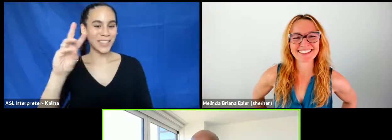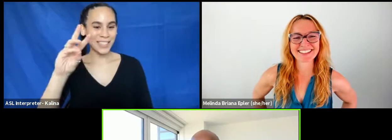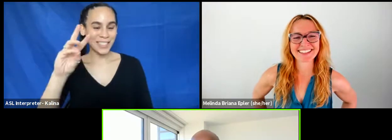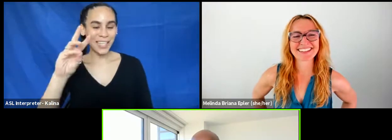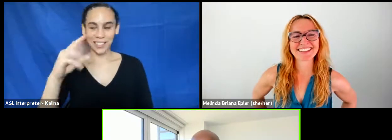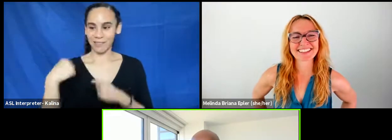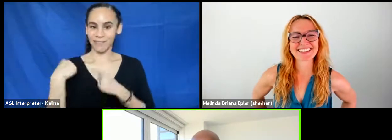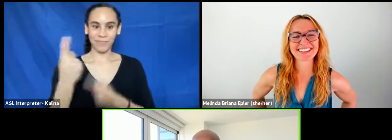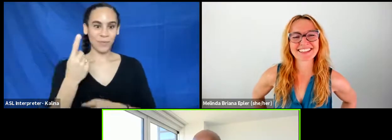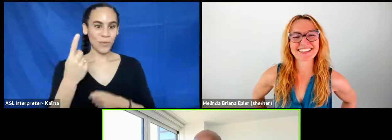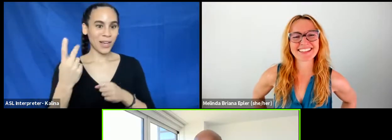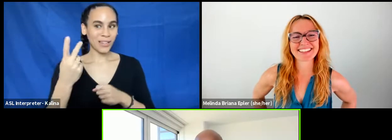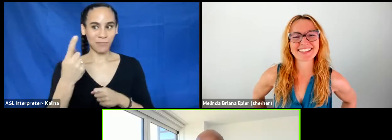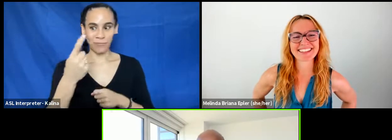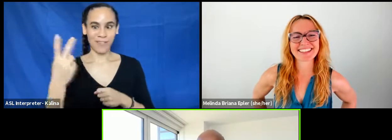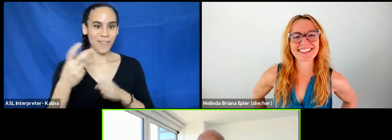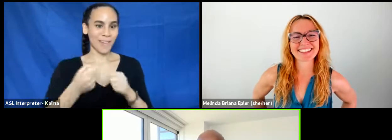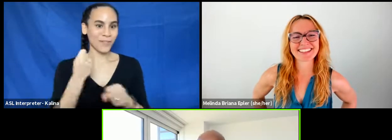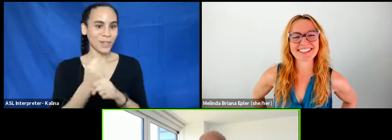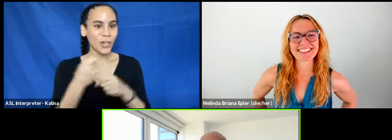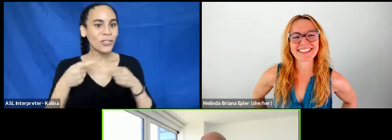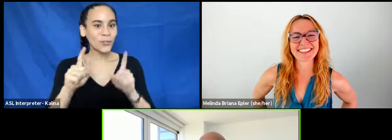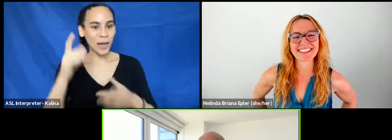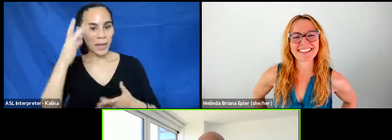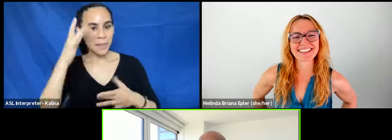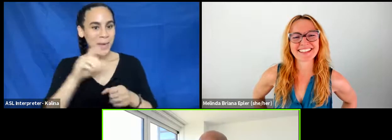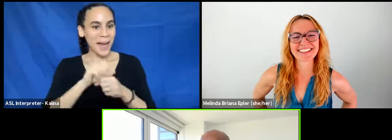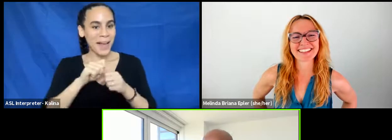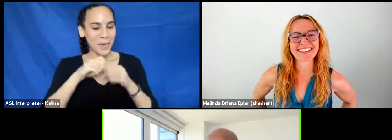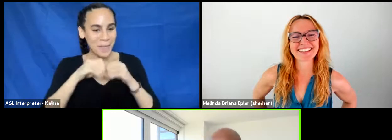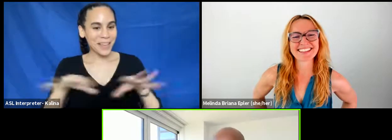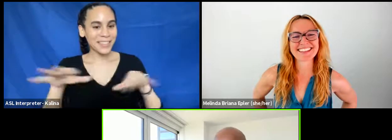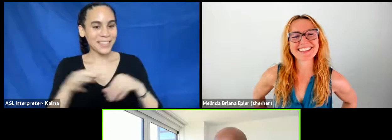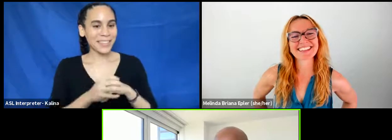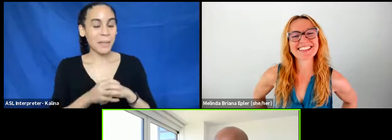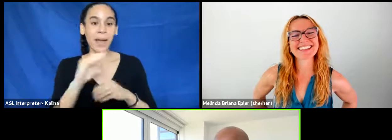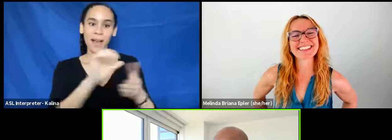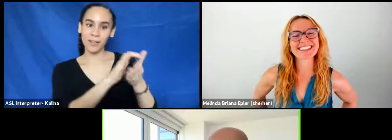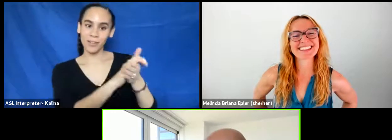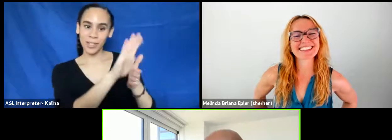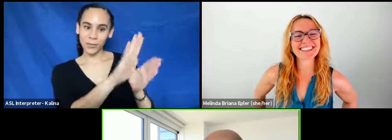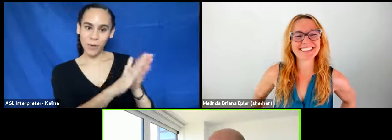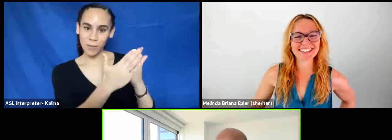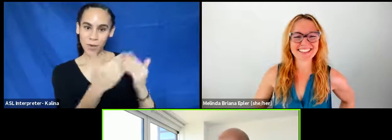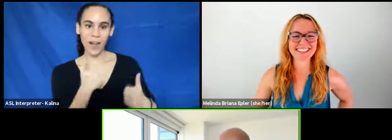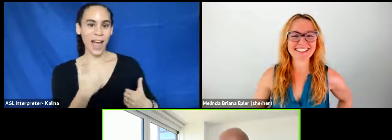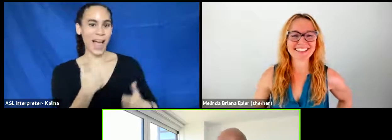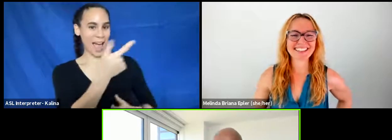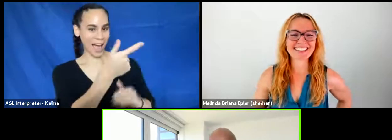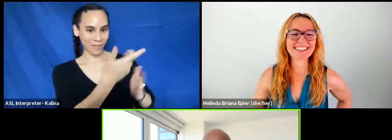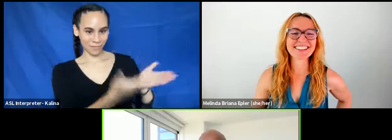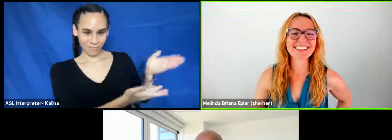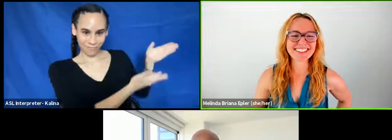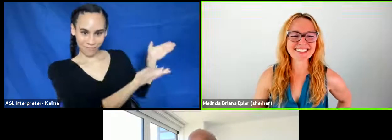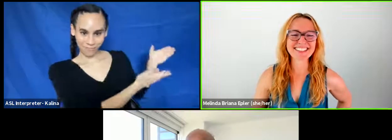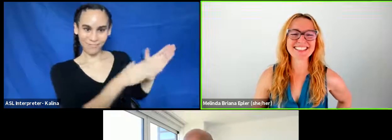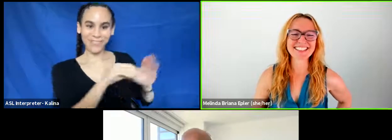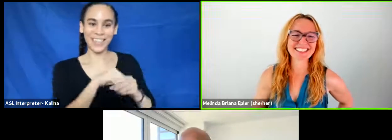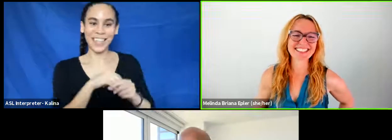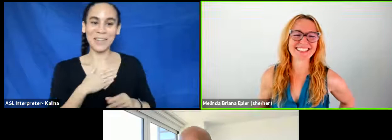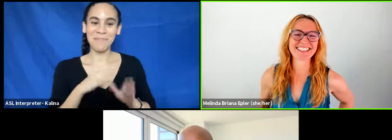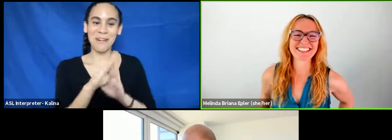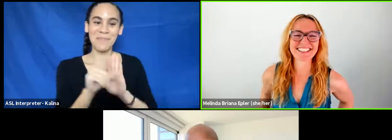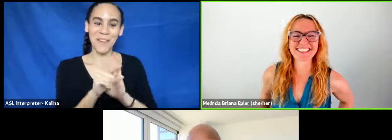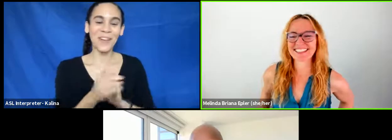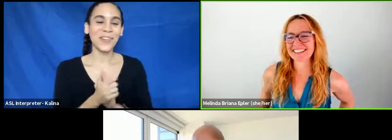last year and a half during the pandemic. And also congrats again on the book that I have nicely displayed right in the background. So nice. Someone else